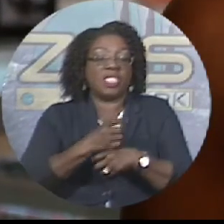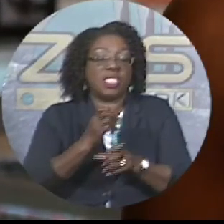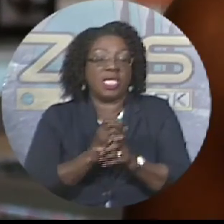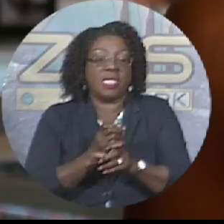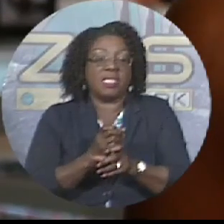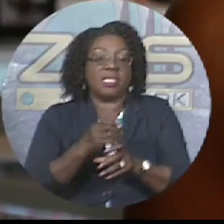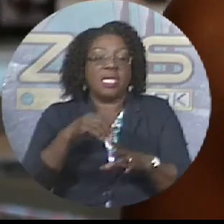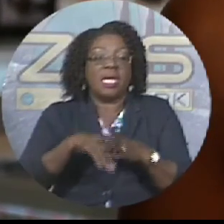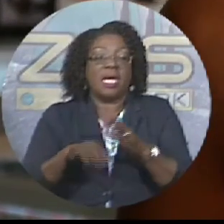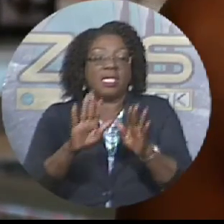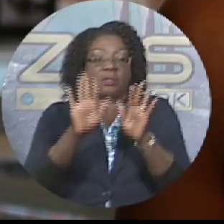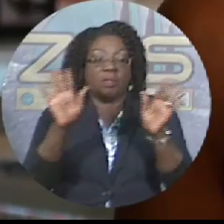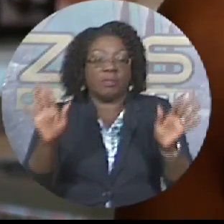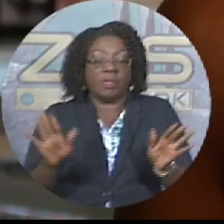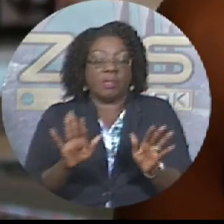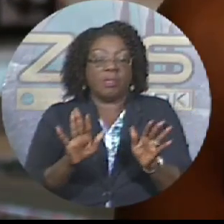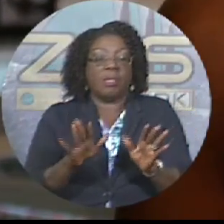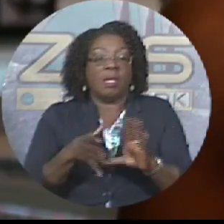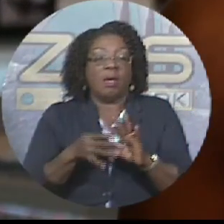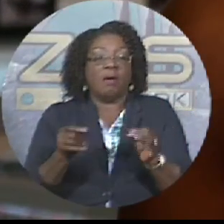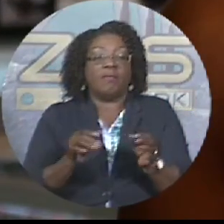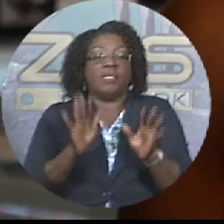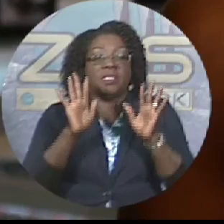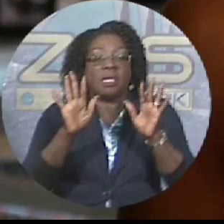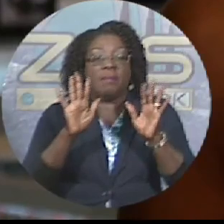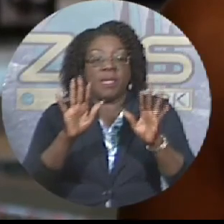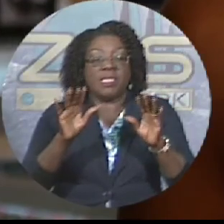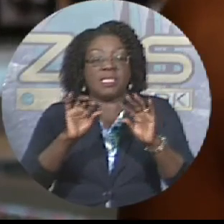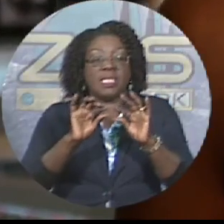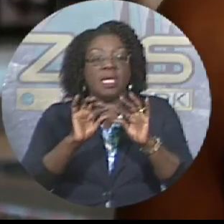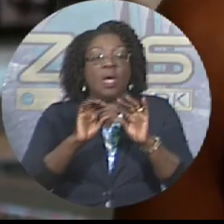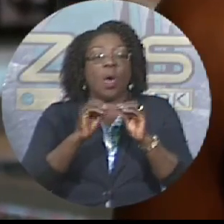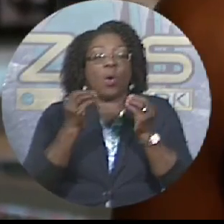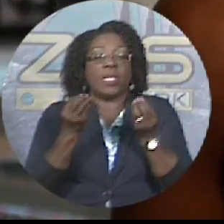seen the transparency and the accountability of this amazing organization.